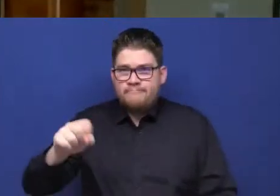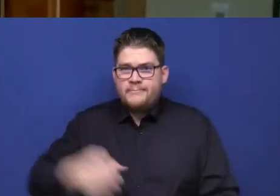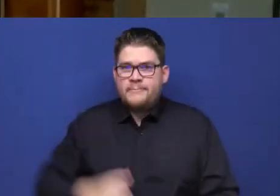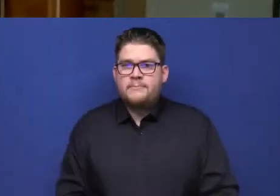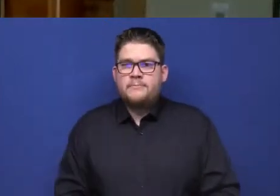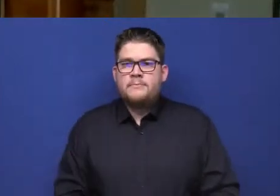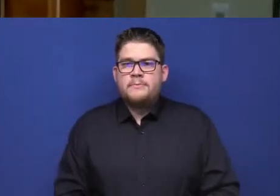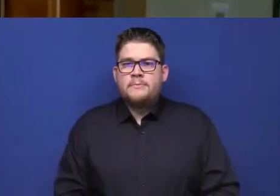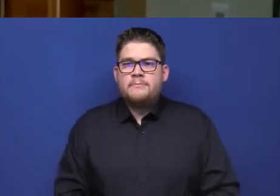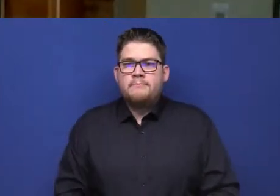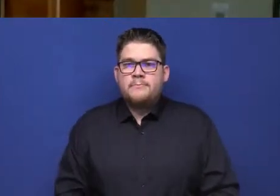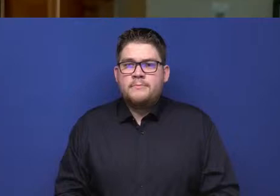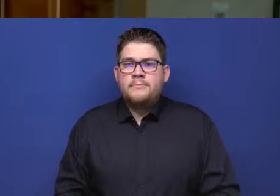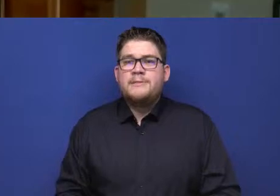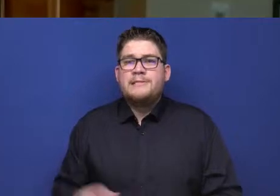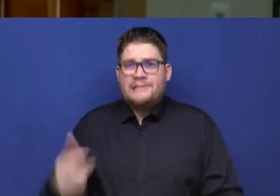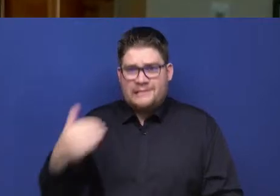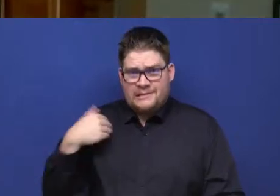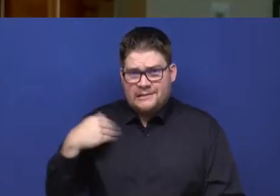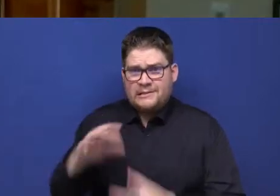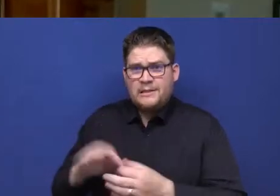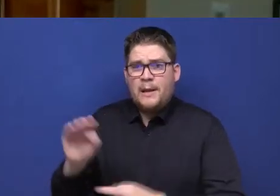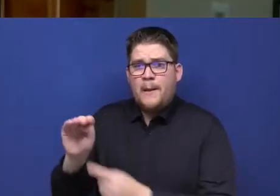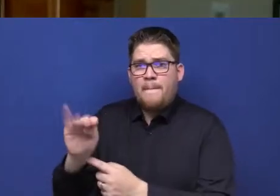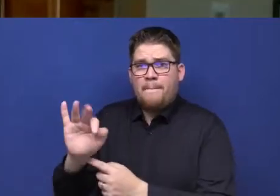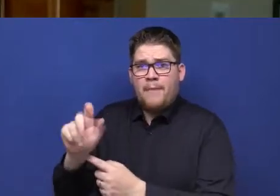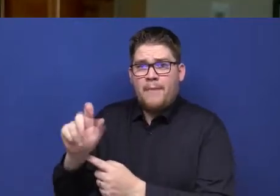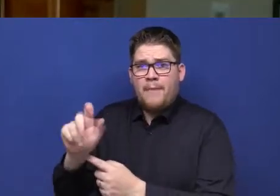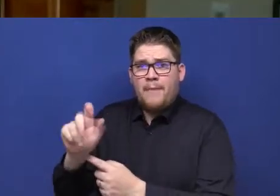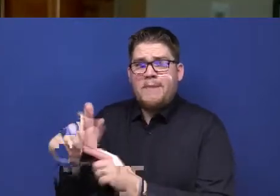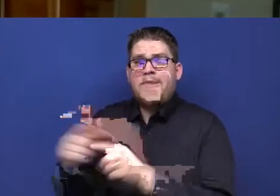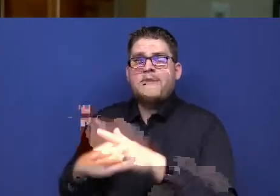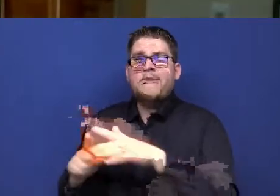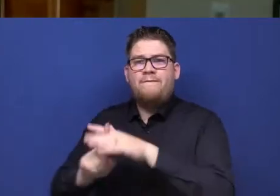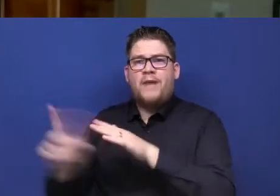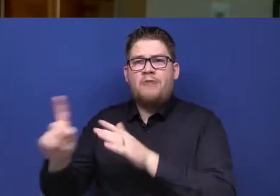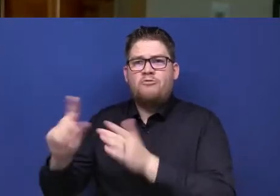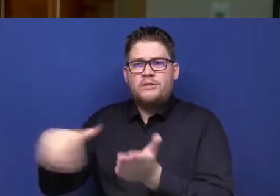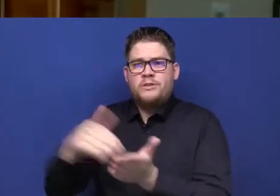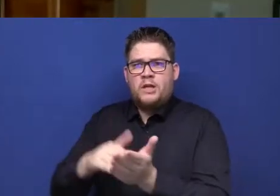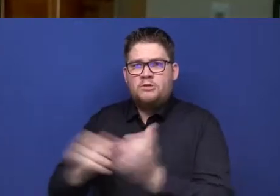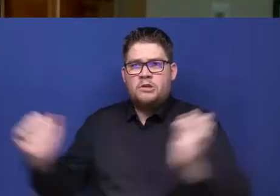moment, though, they are on evacuation alert, which kind of limits their